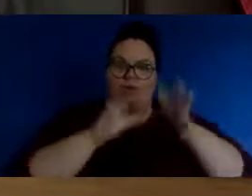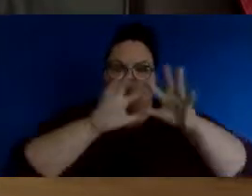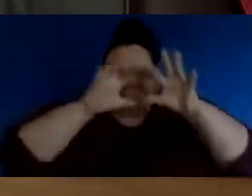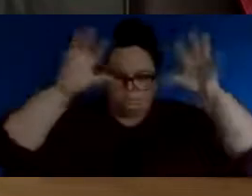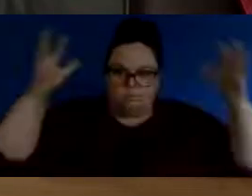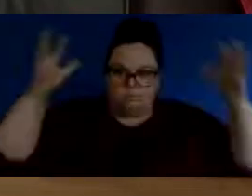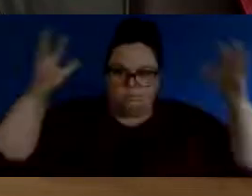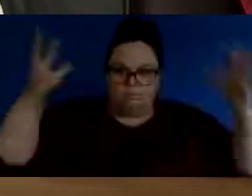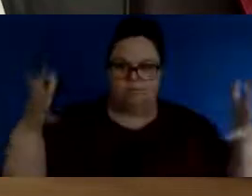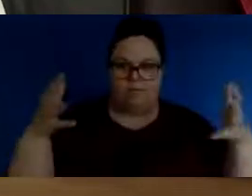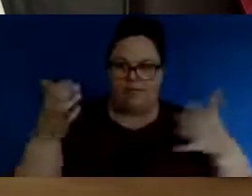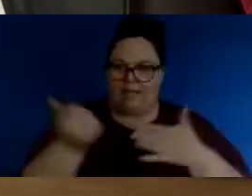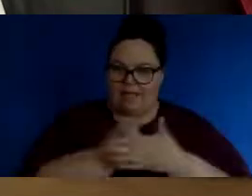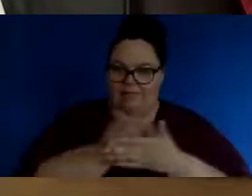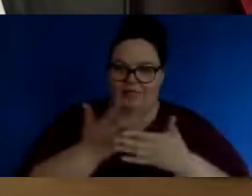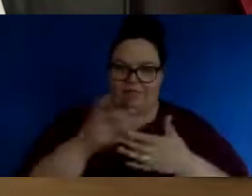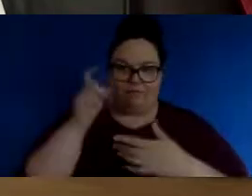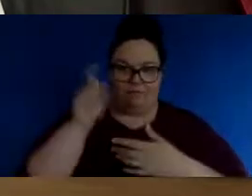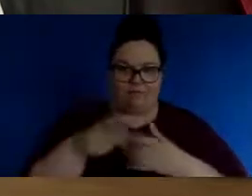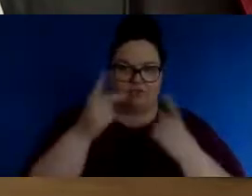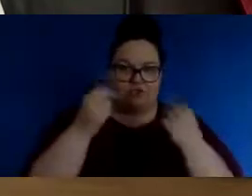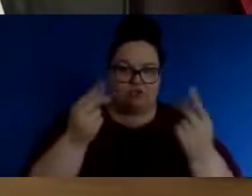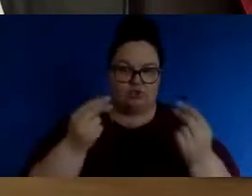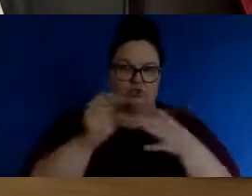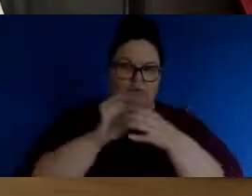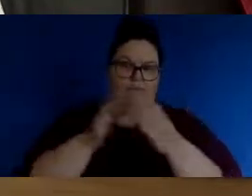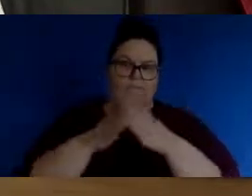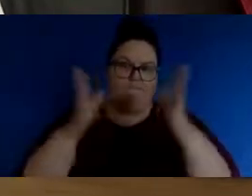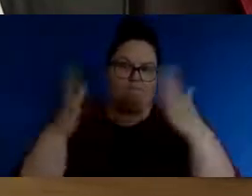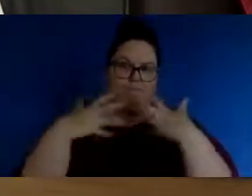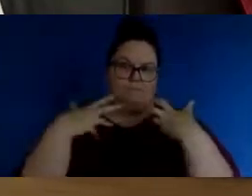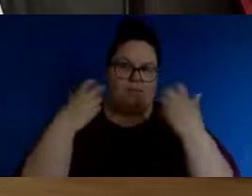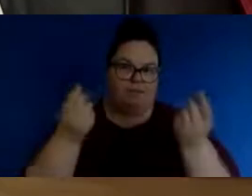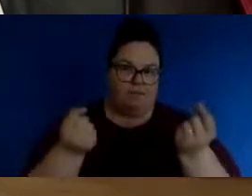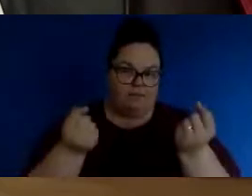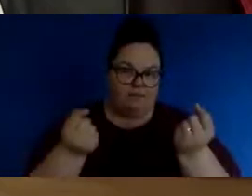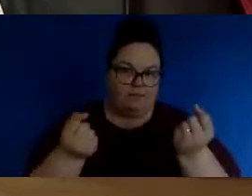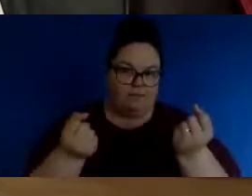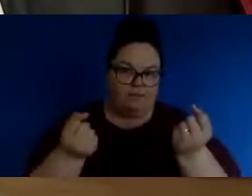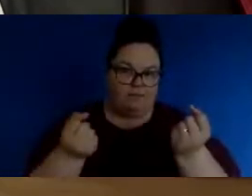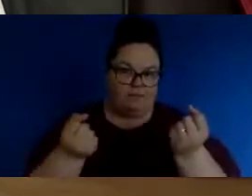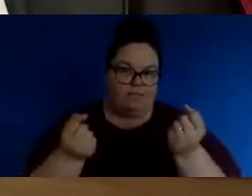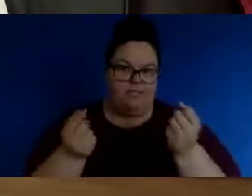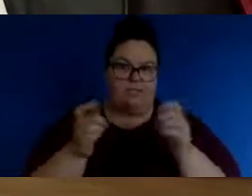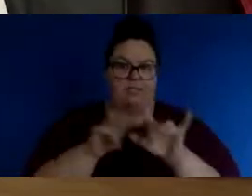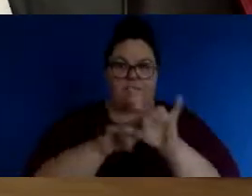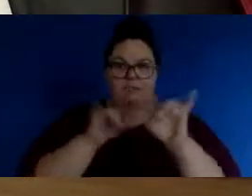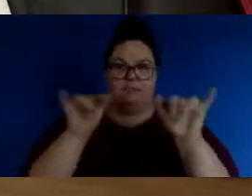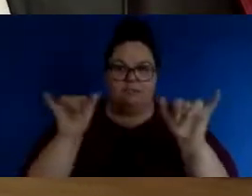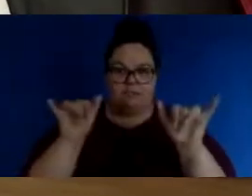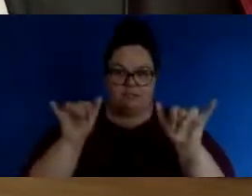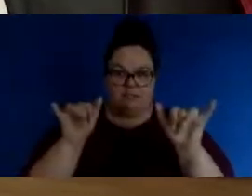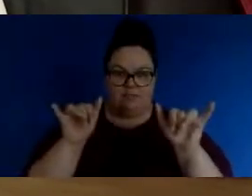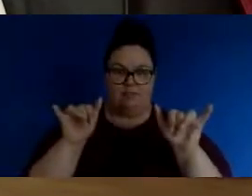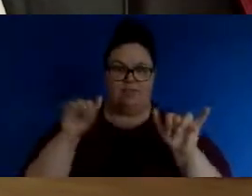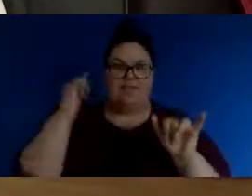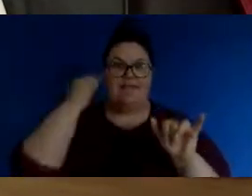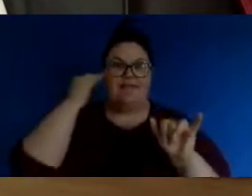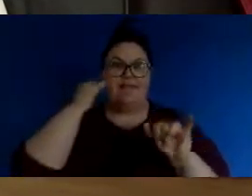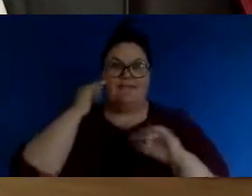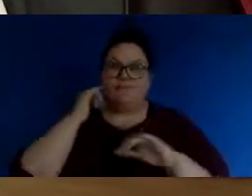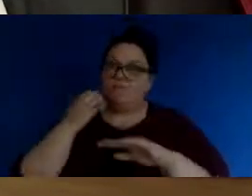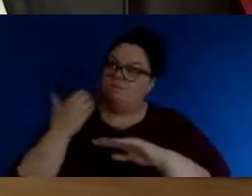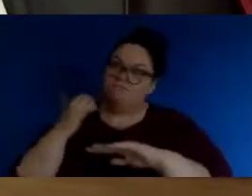things that needed to be done from a public health perspective, while being able to also ensure that if there was enforcement